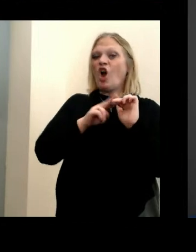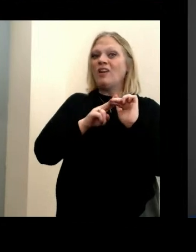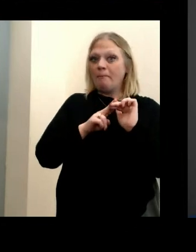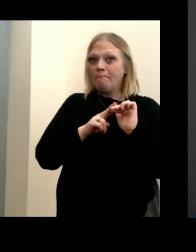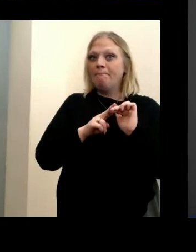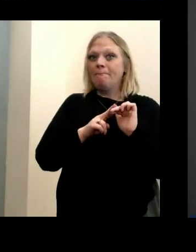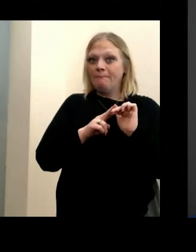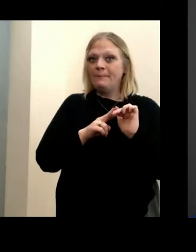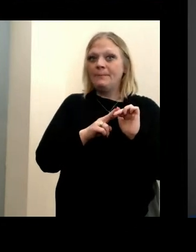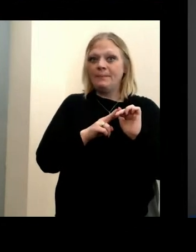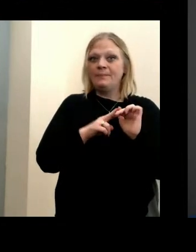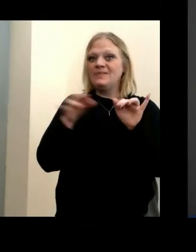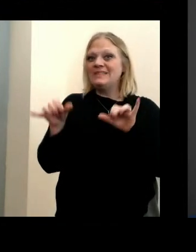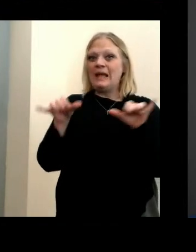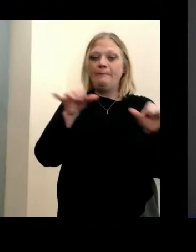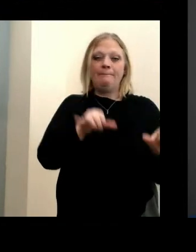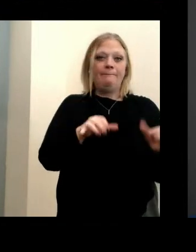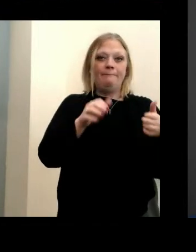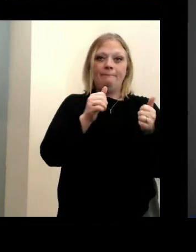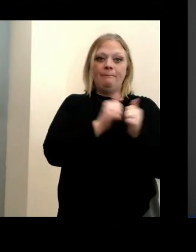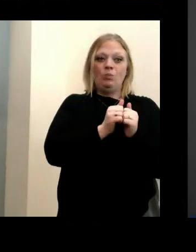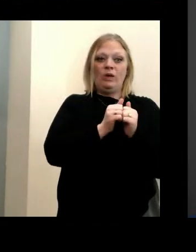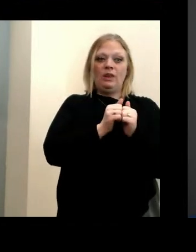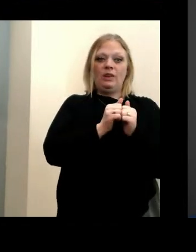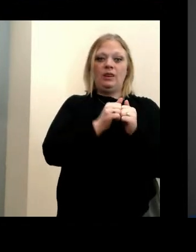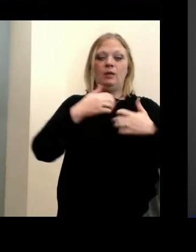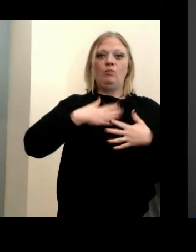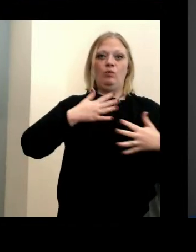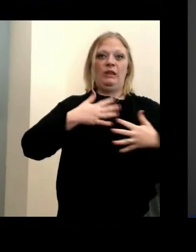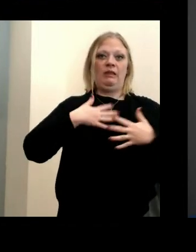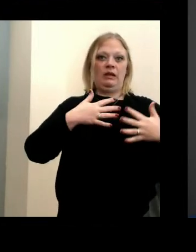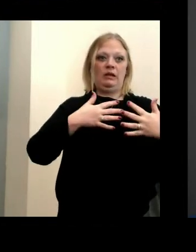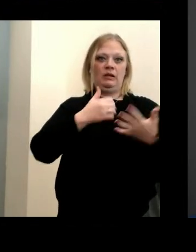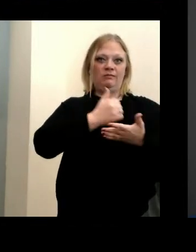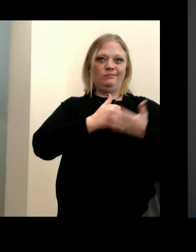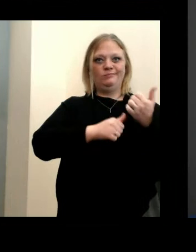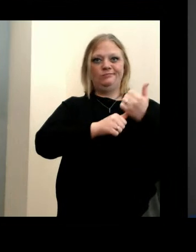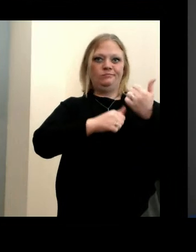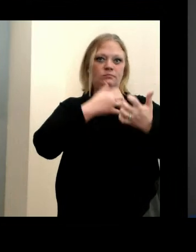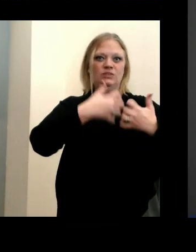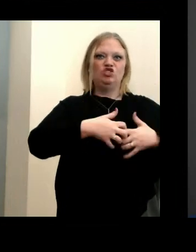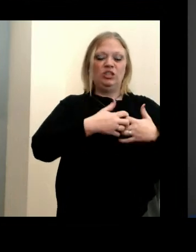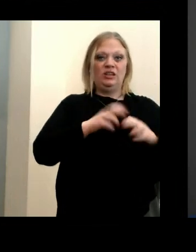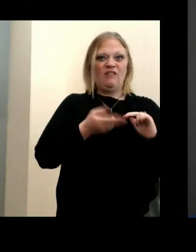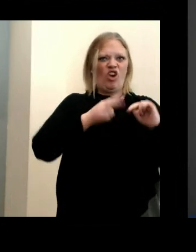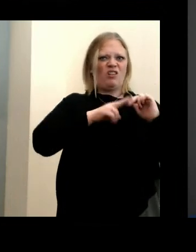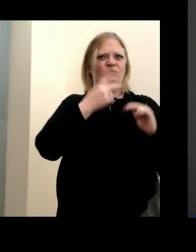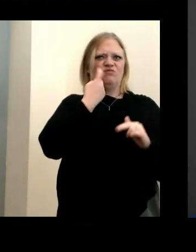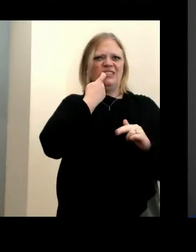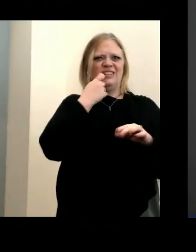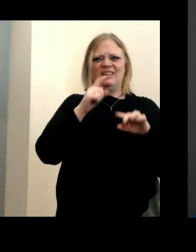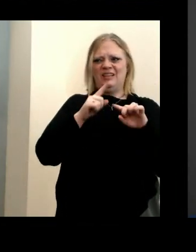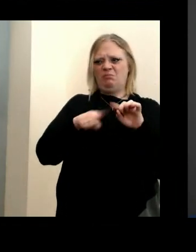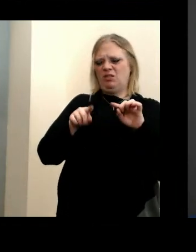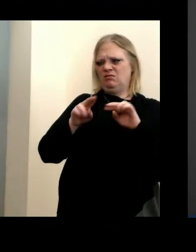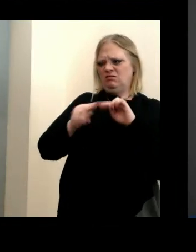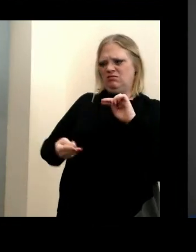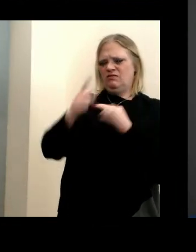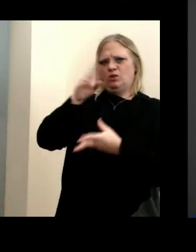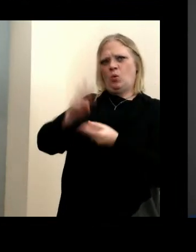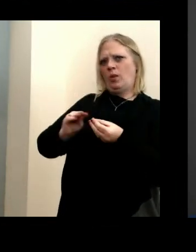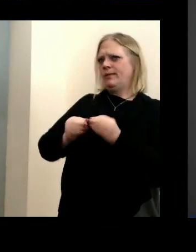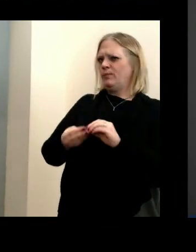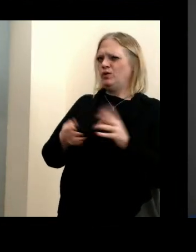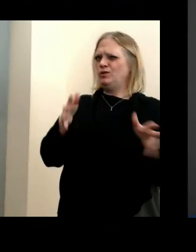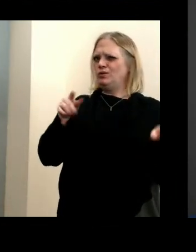And the same thing with those that are on an airway assist. They've gone up recently, even though we've seen a drop in overall numbers. So